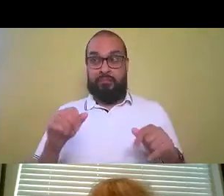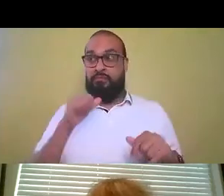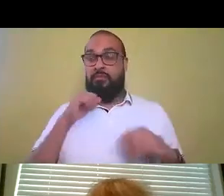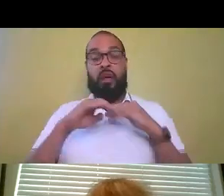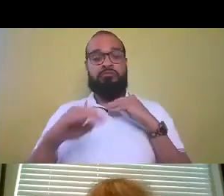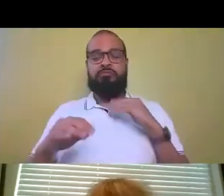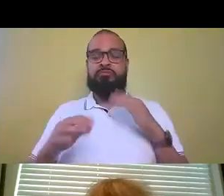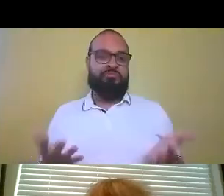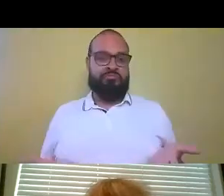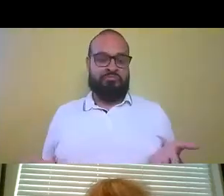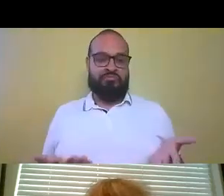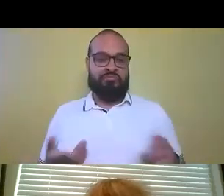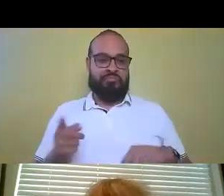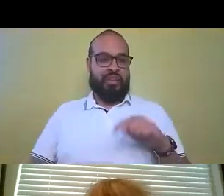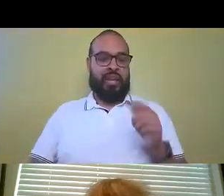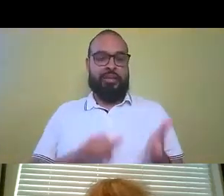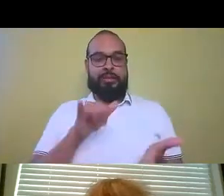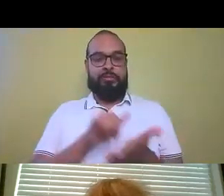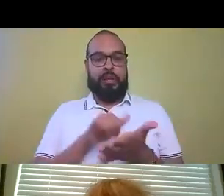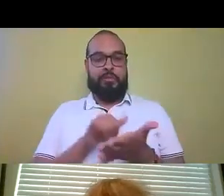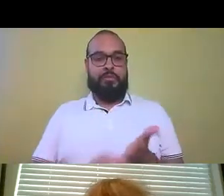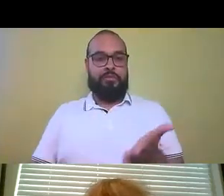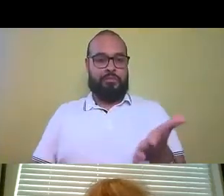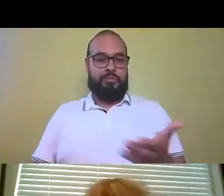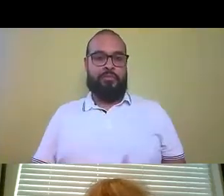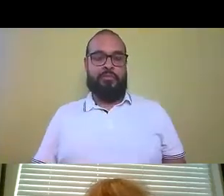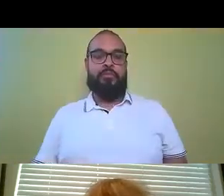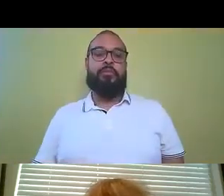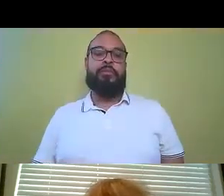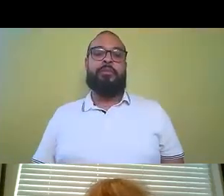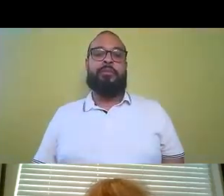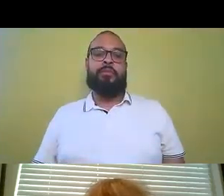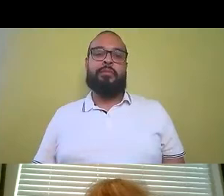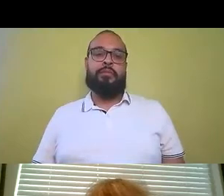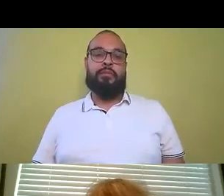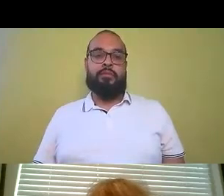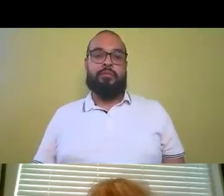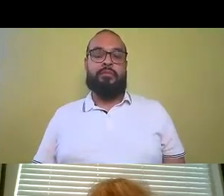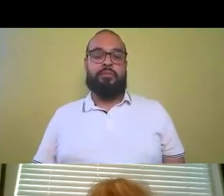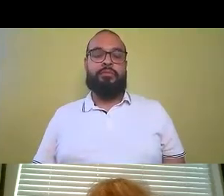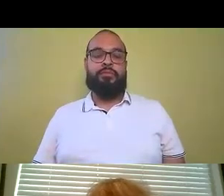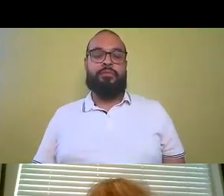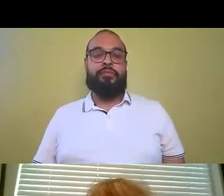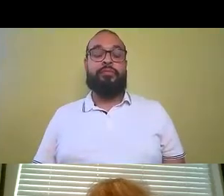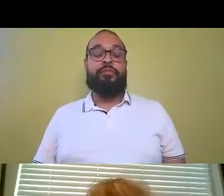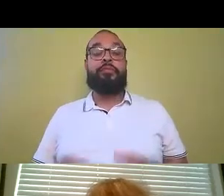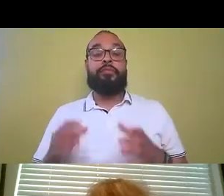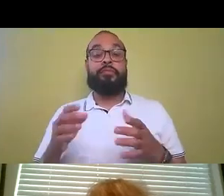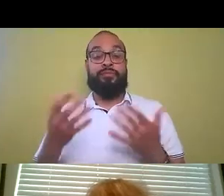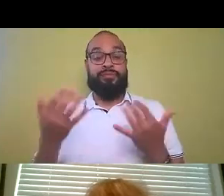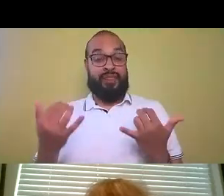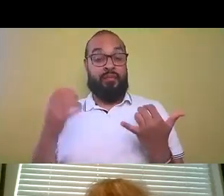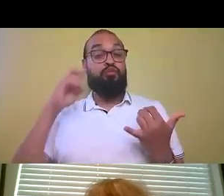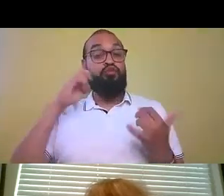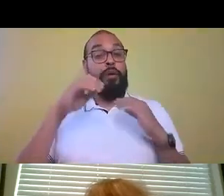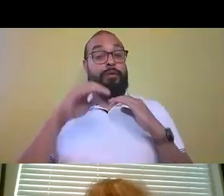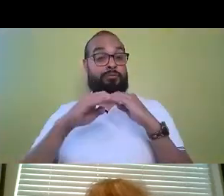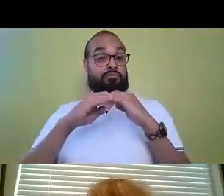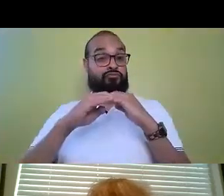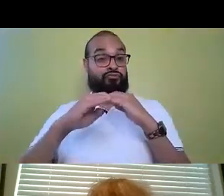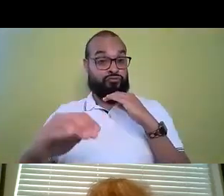So that's that present piece, that we have nervous system homeostasis. If we have nervous system